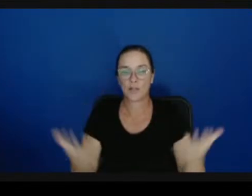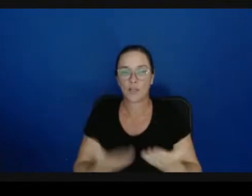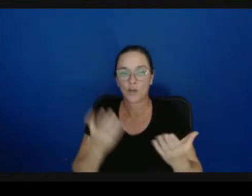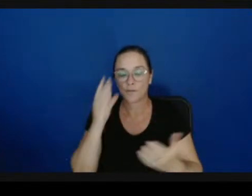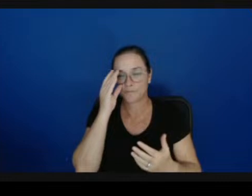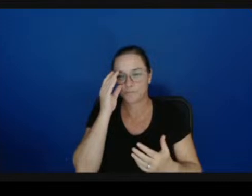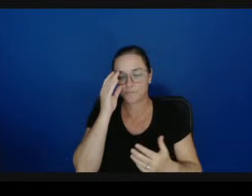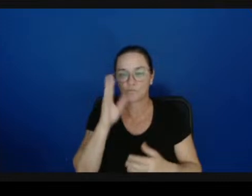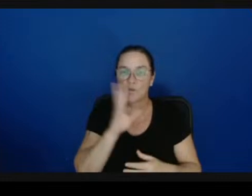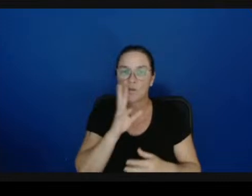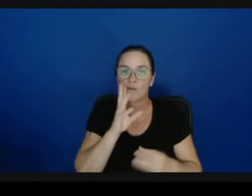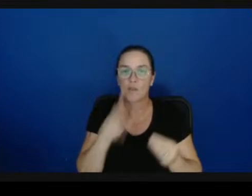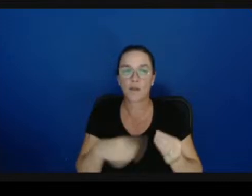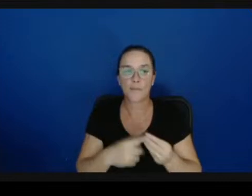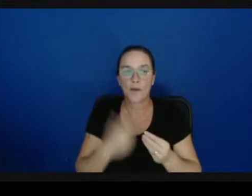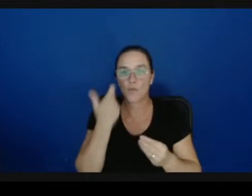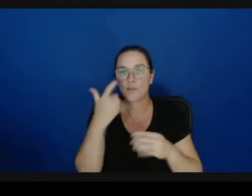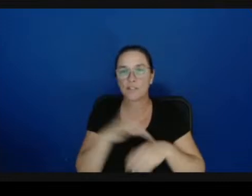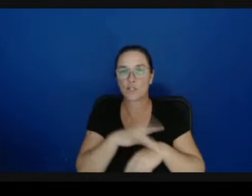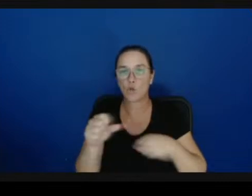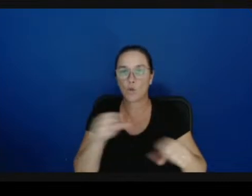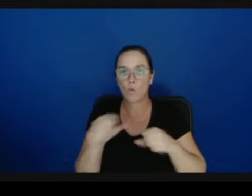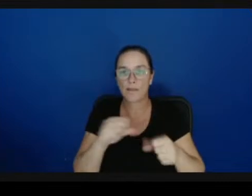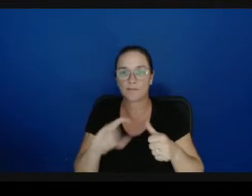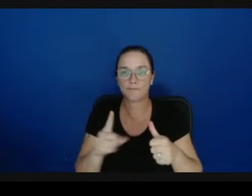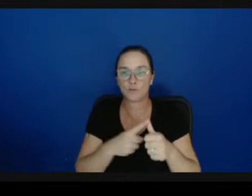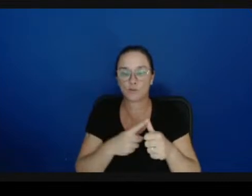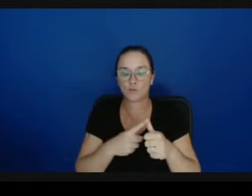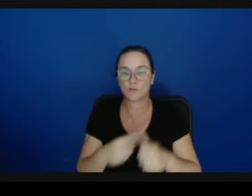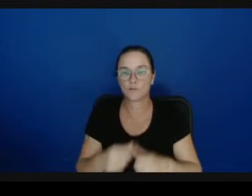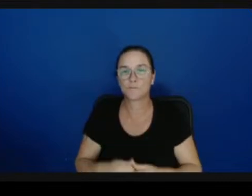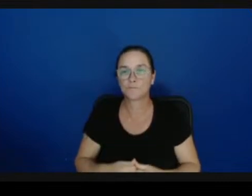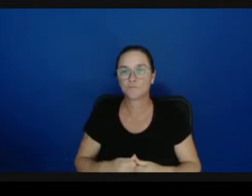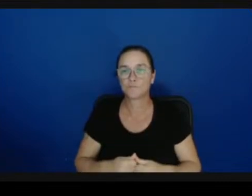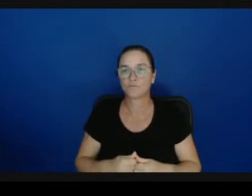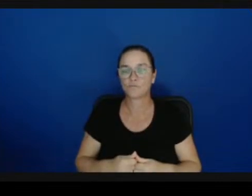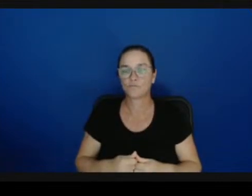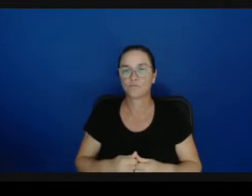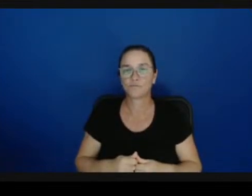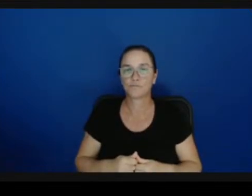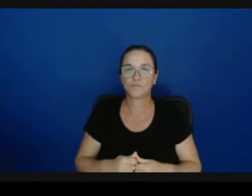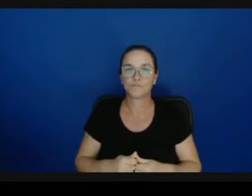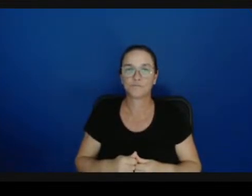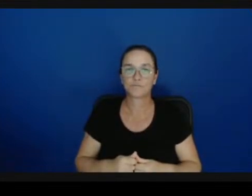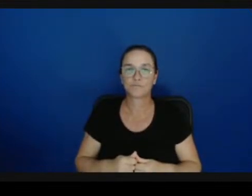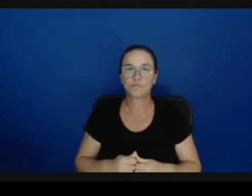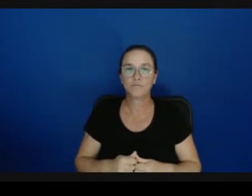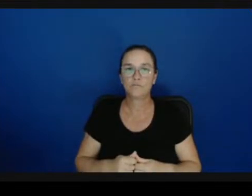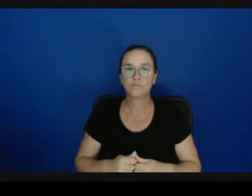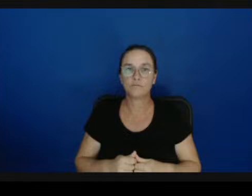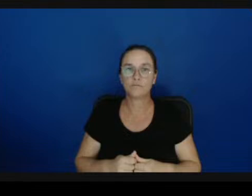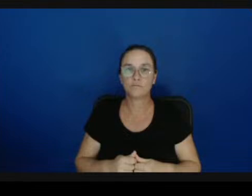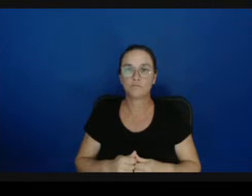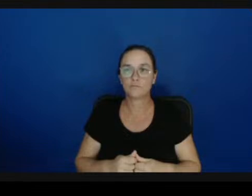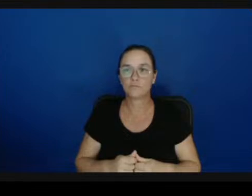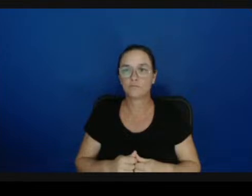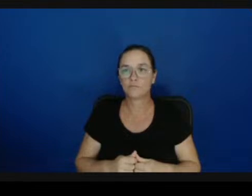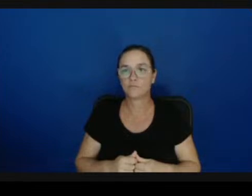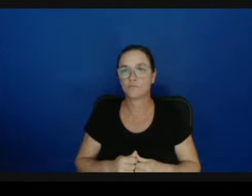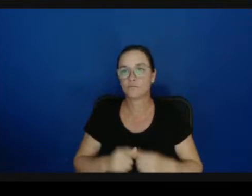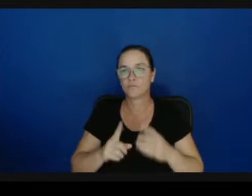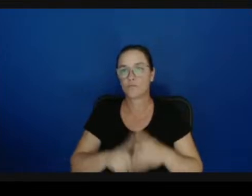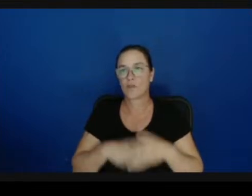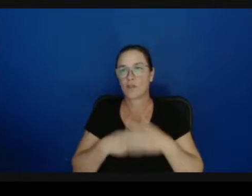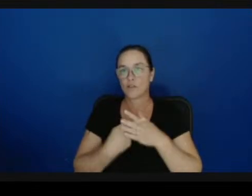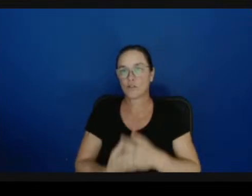go into the recent earthquakes first, actually. So let's go and check out what the earthquakes are doing. So to start off, we're